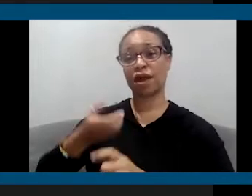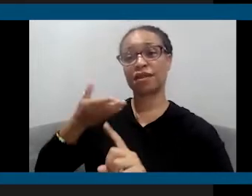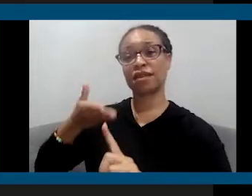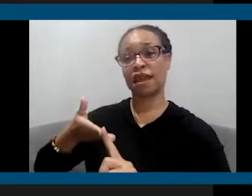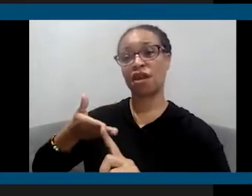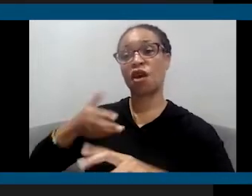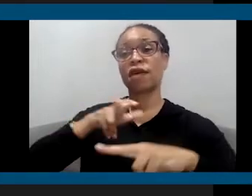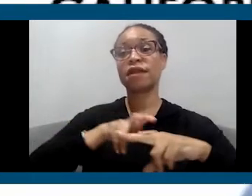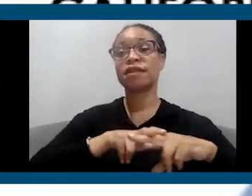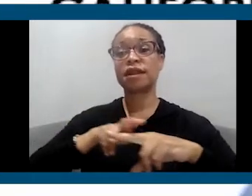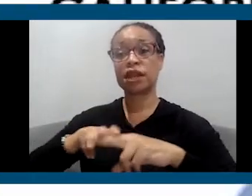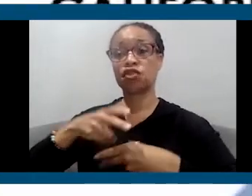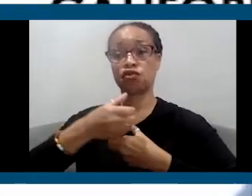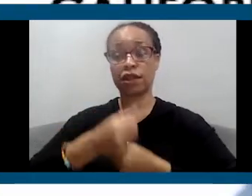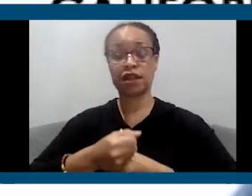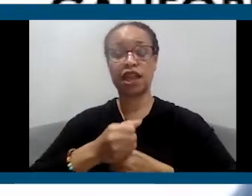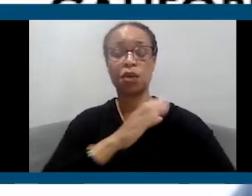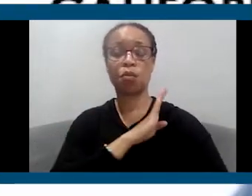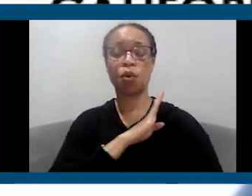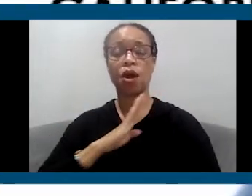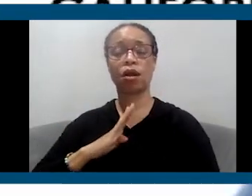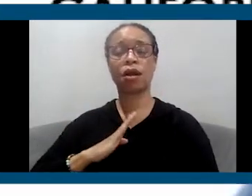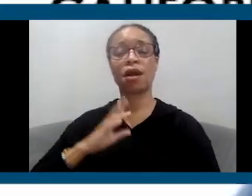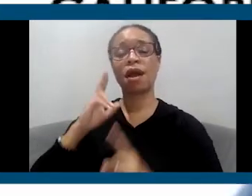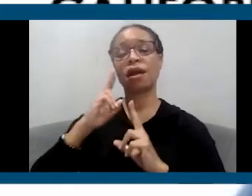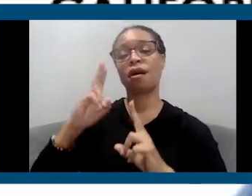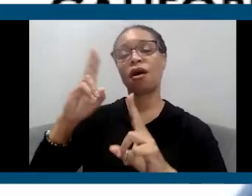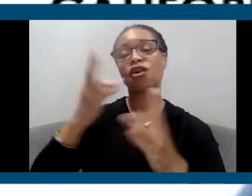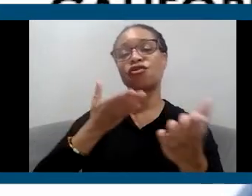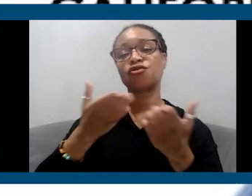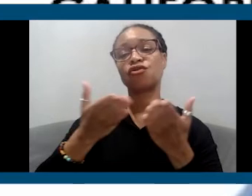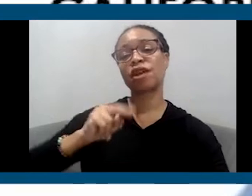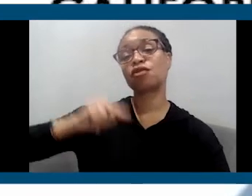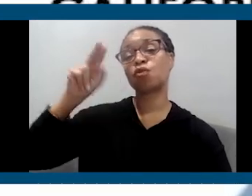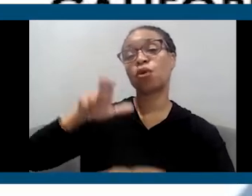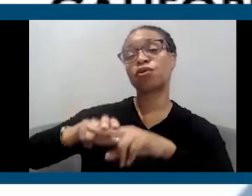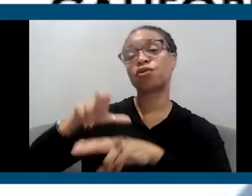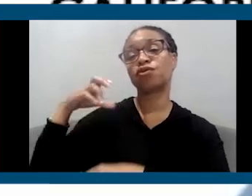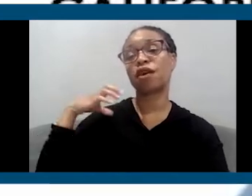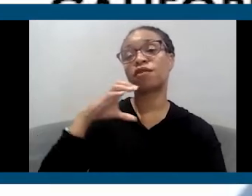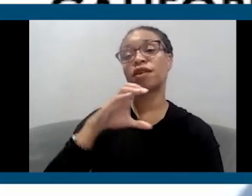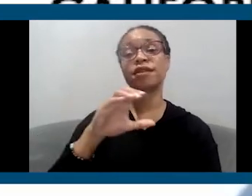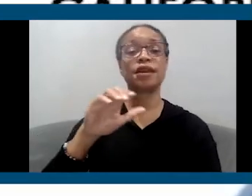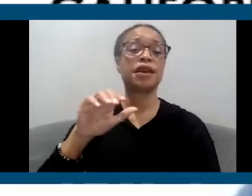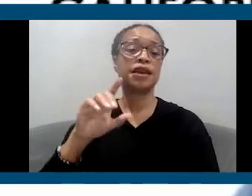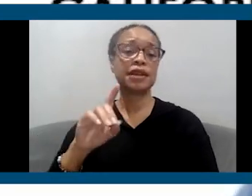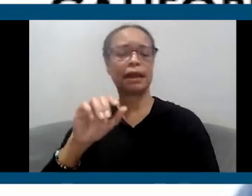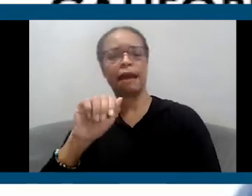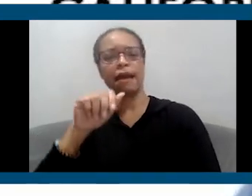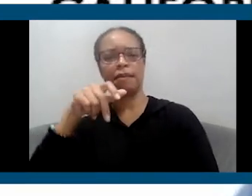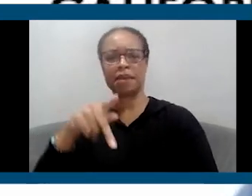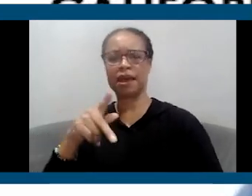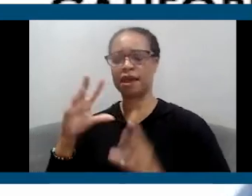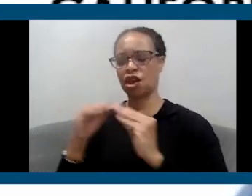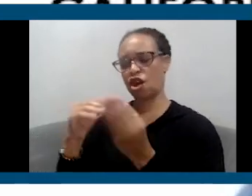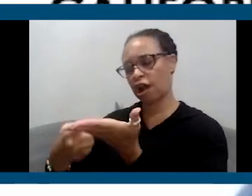Positas Community College Board, and I have the honor of serving as the Northern Chair for the CDP API Caucus. I want to